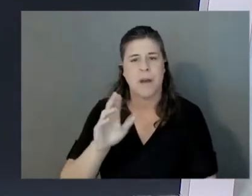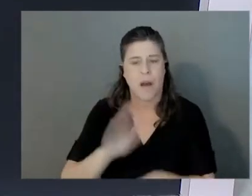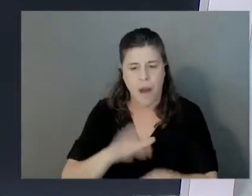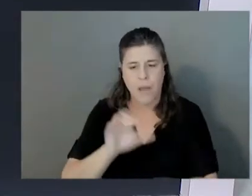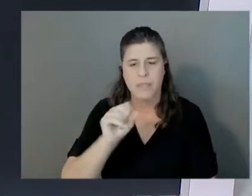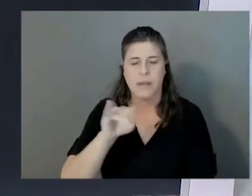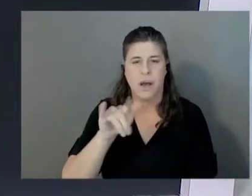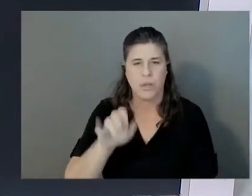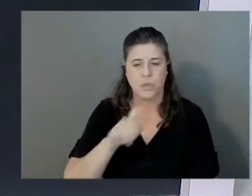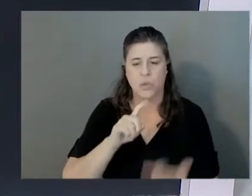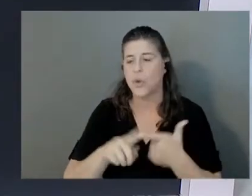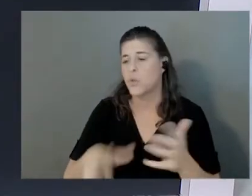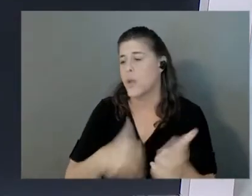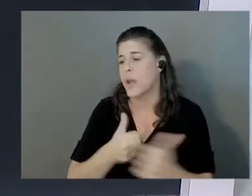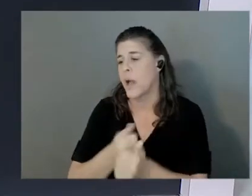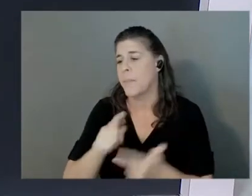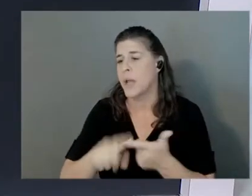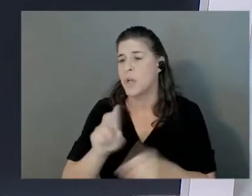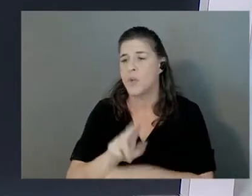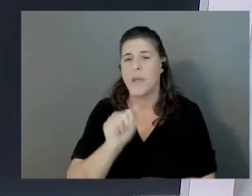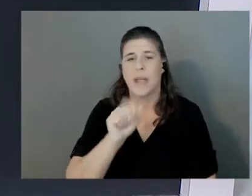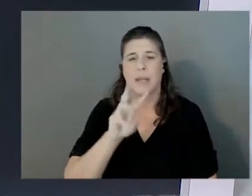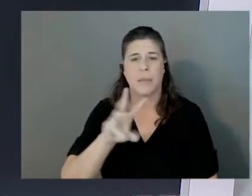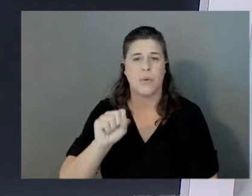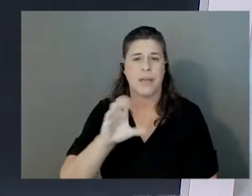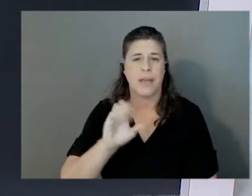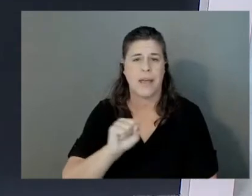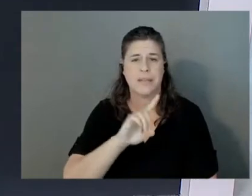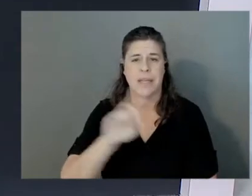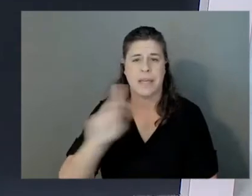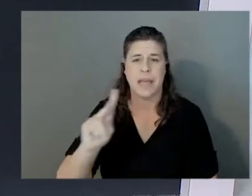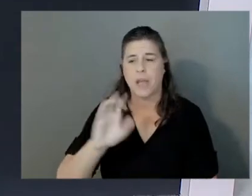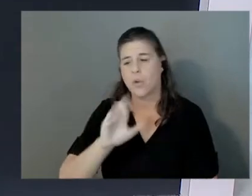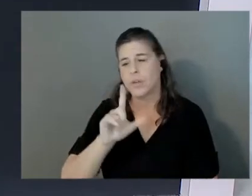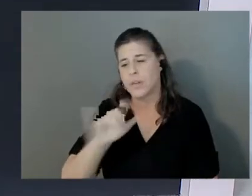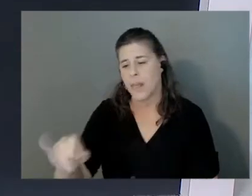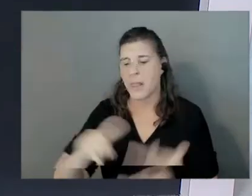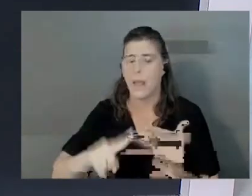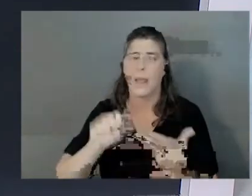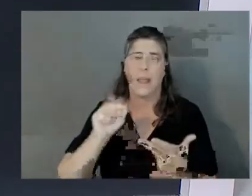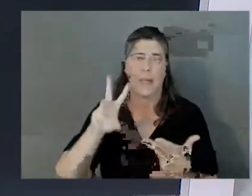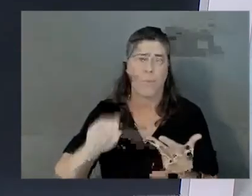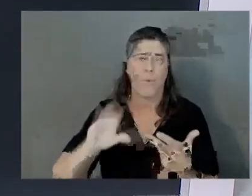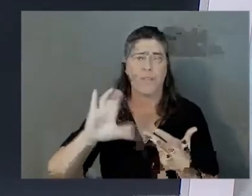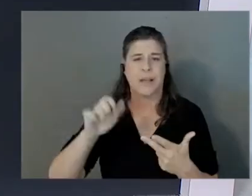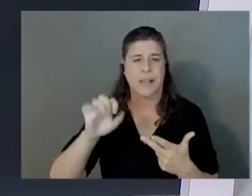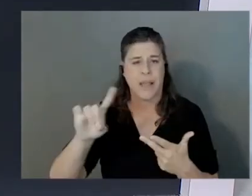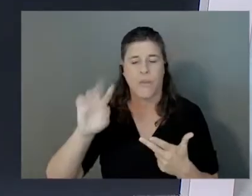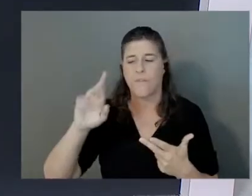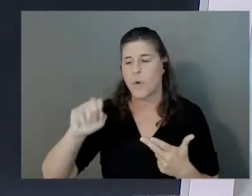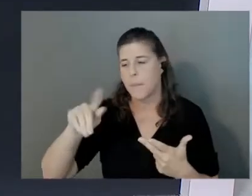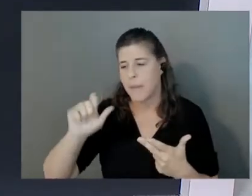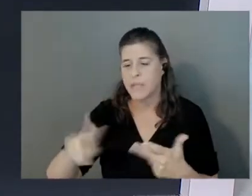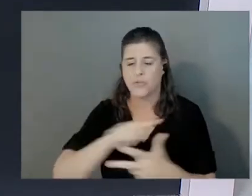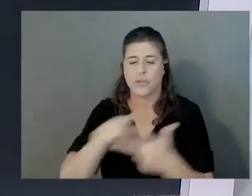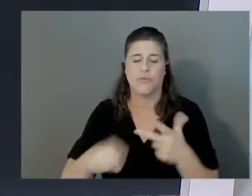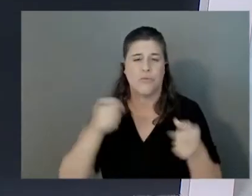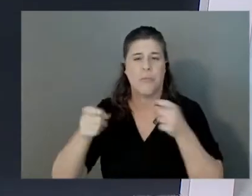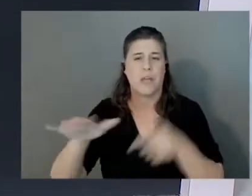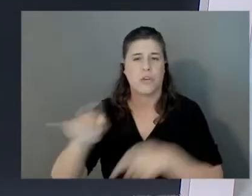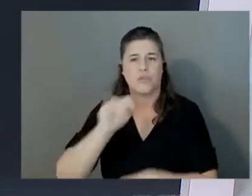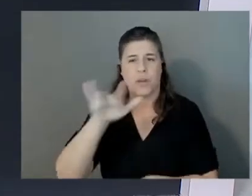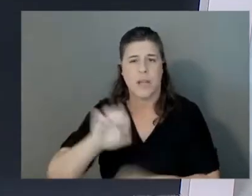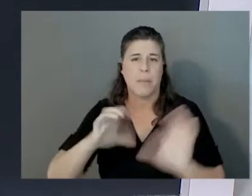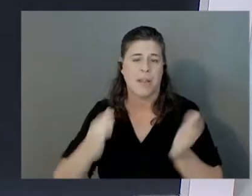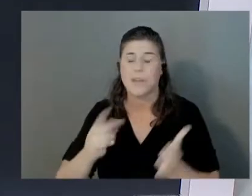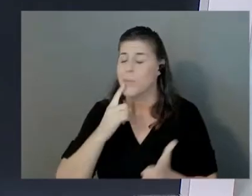it using the AWS SDK or CLI. You can also use AWS CloudFormation to manage your table classes. So as you said, it's as